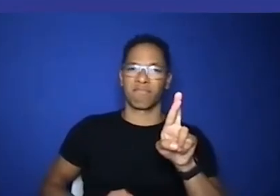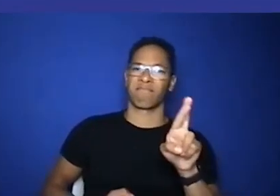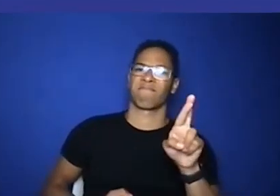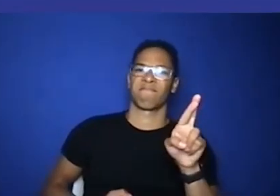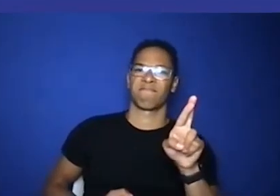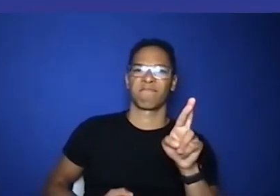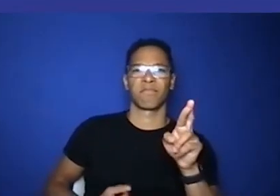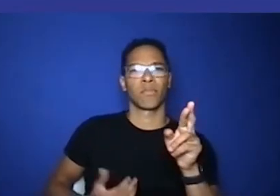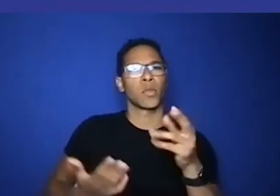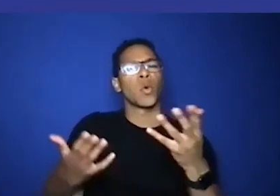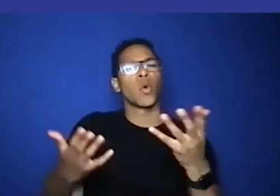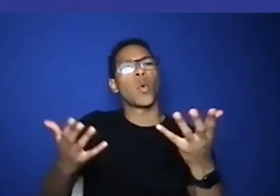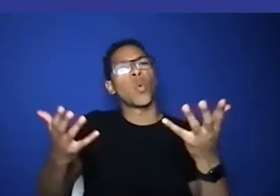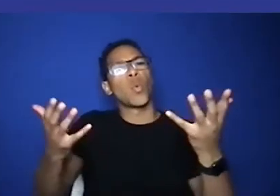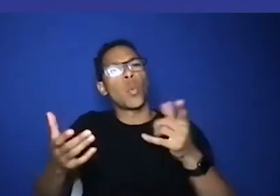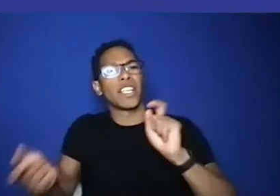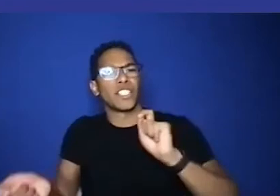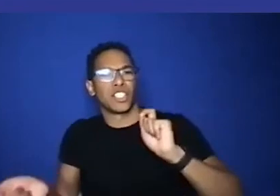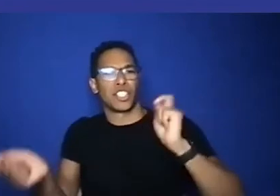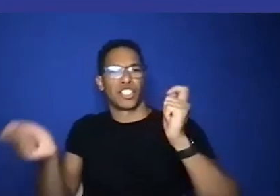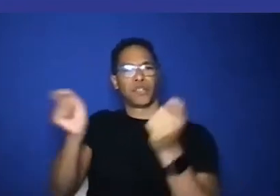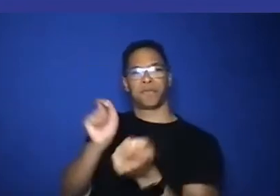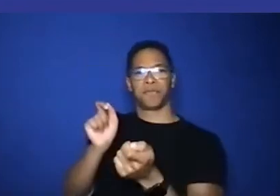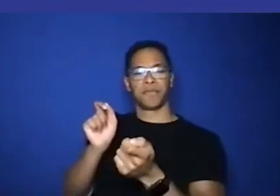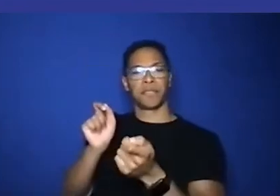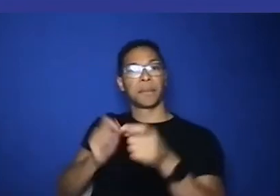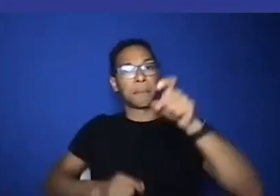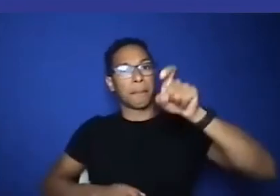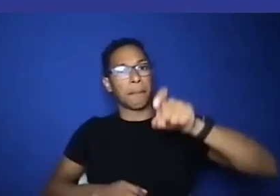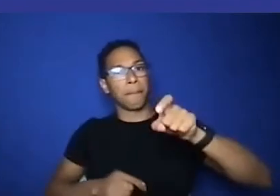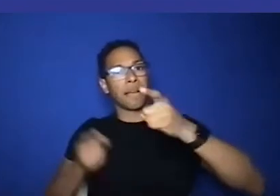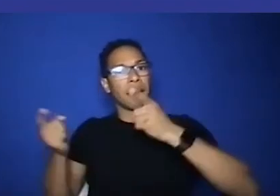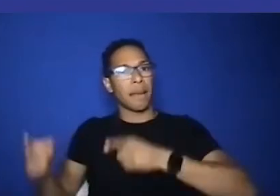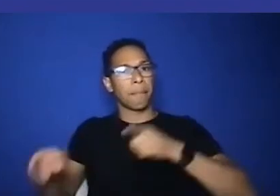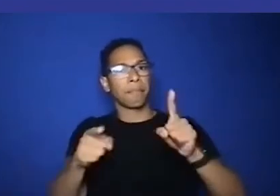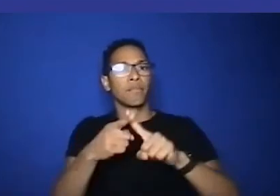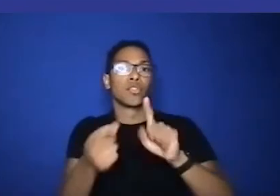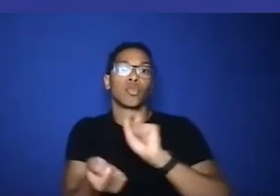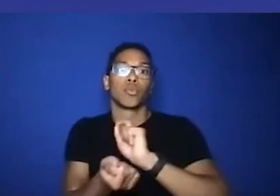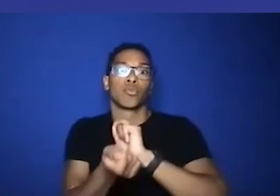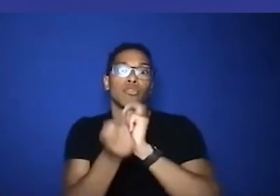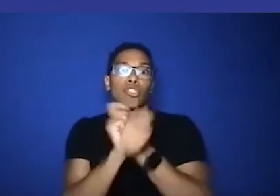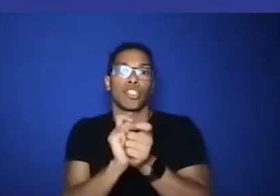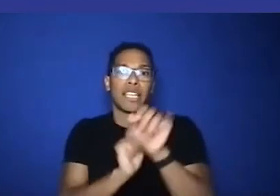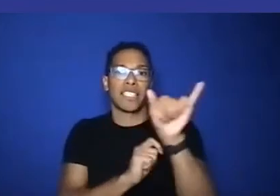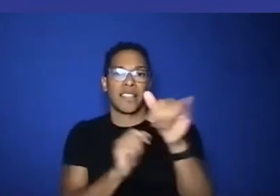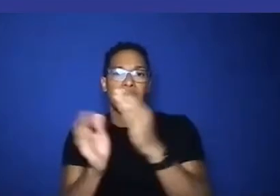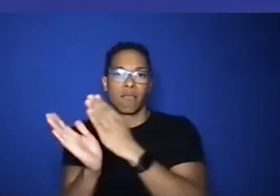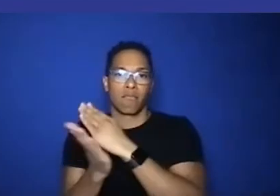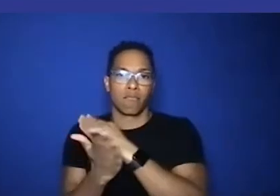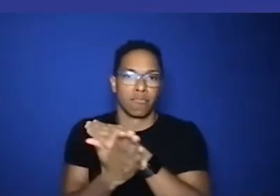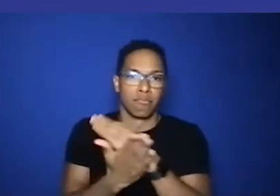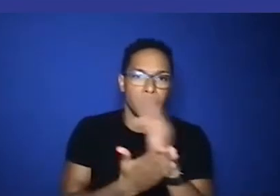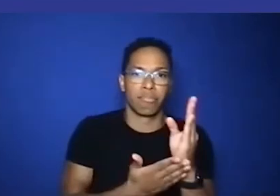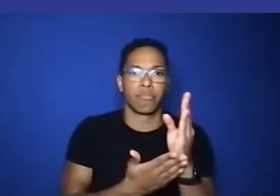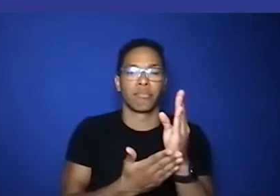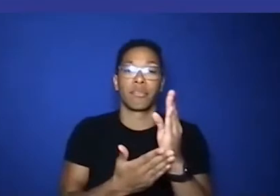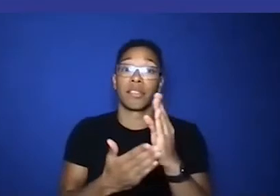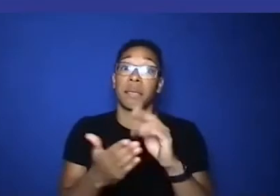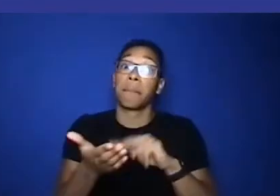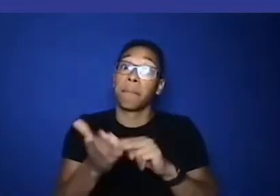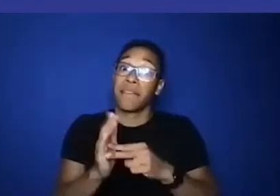shift needs to happen to change that organizational ordering? So it's Passamaquoddy names,